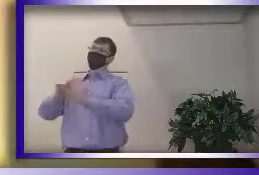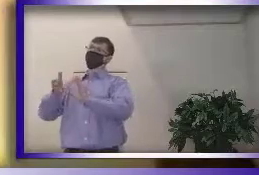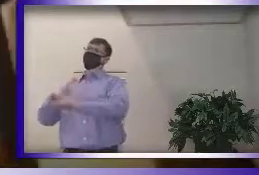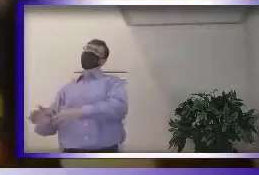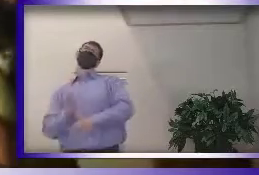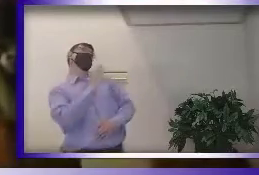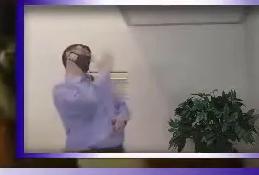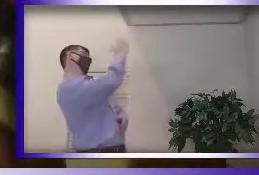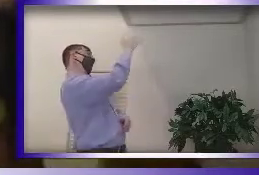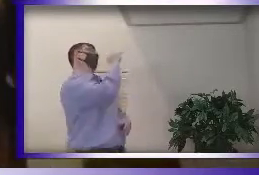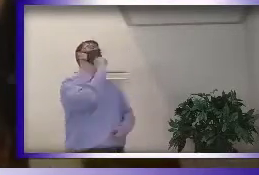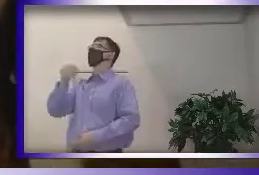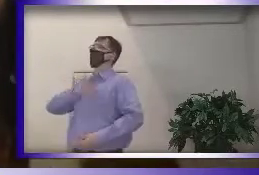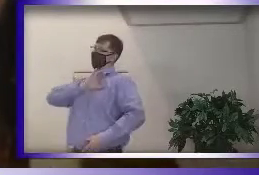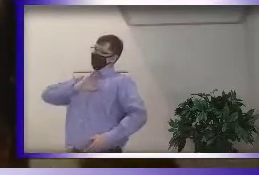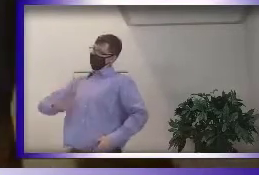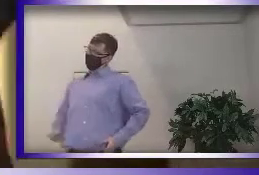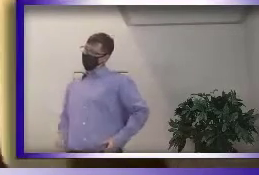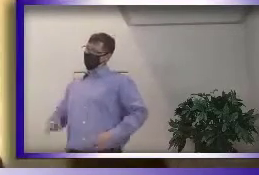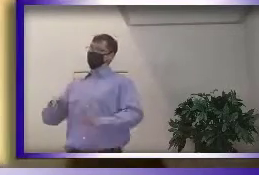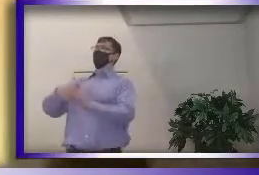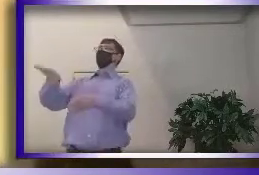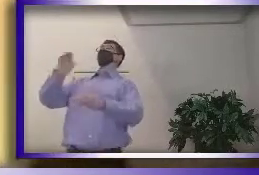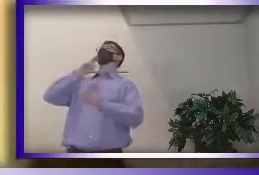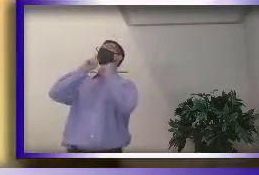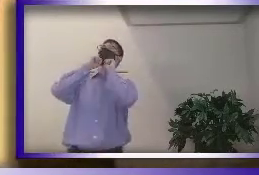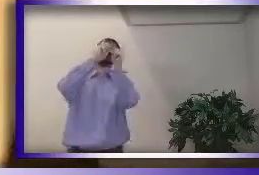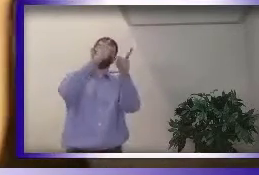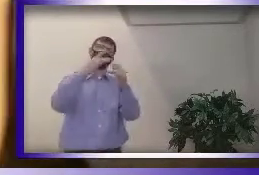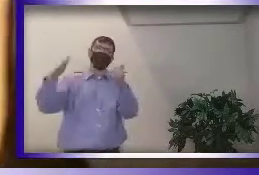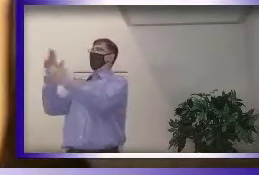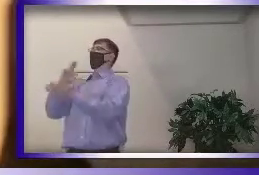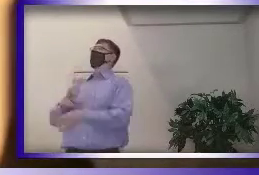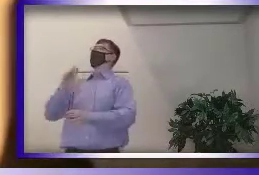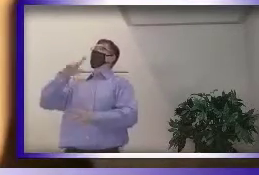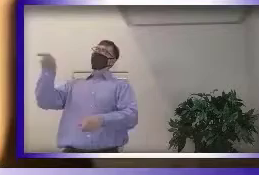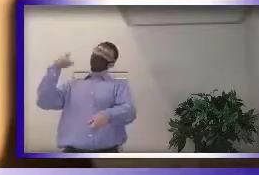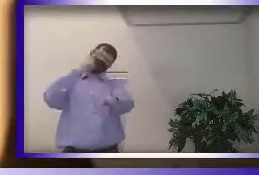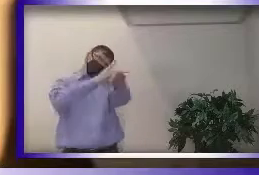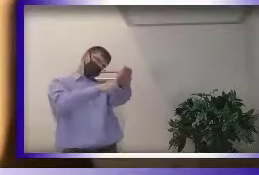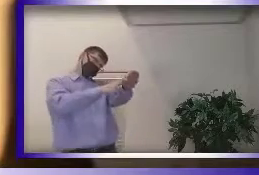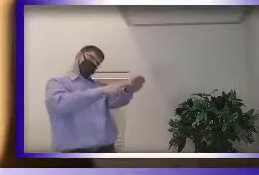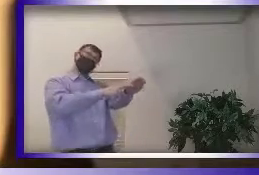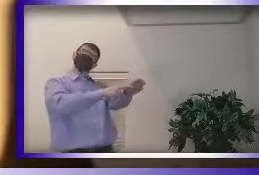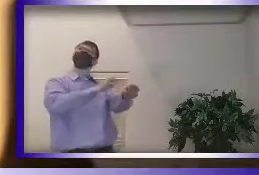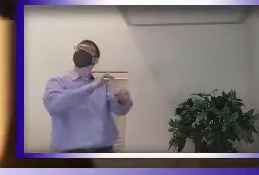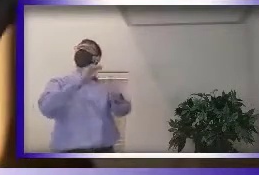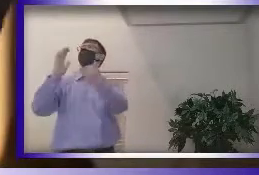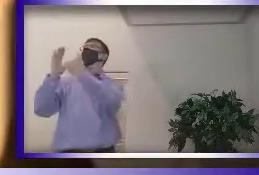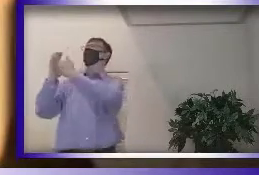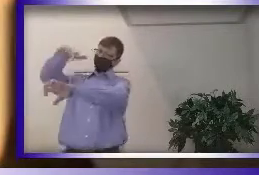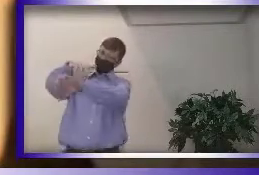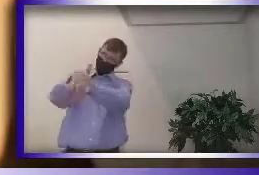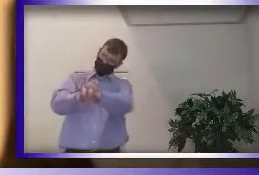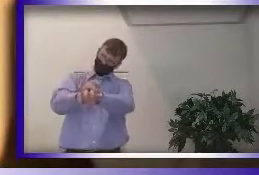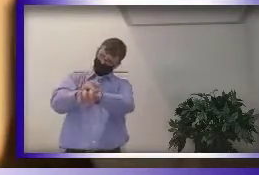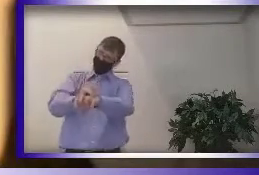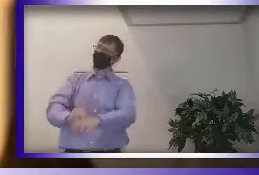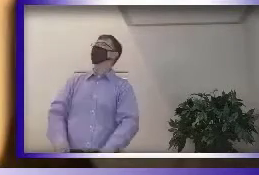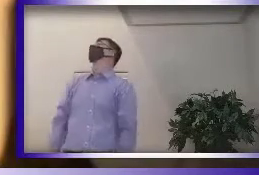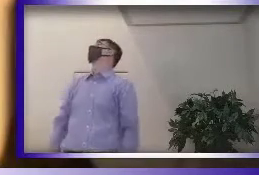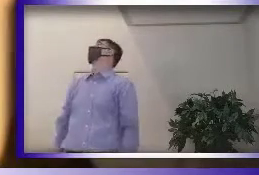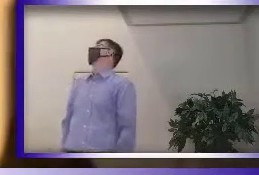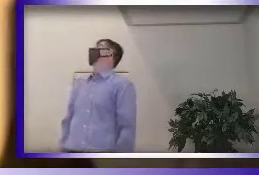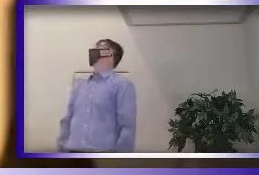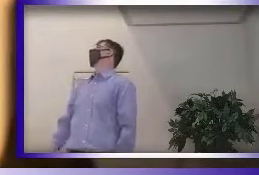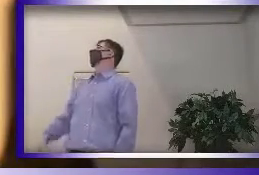is the nature. Name and nature are the same thing. if we're made in the image and likeness of